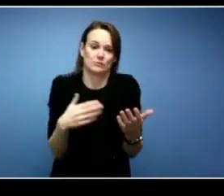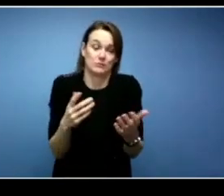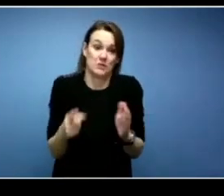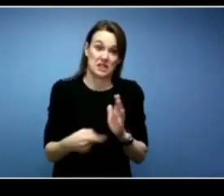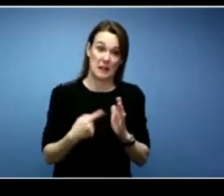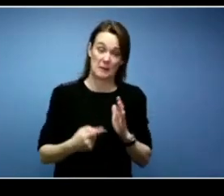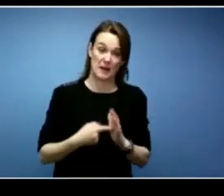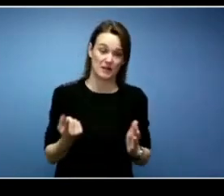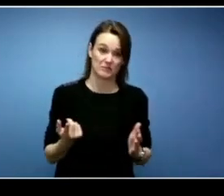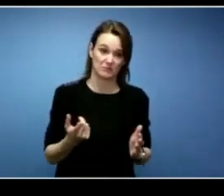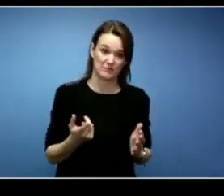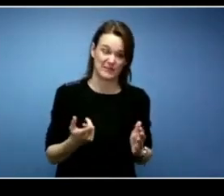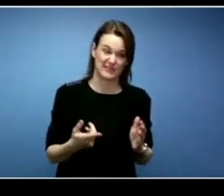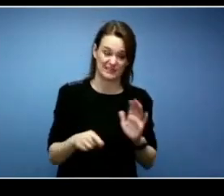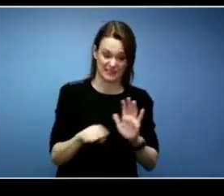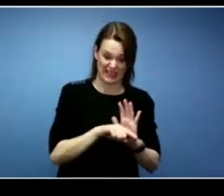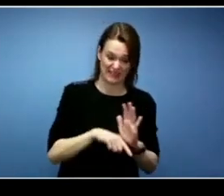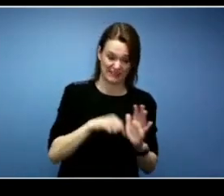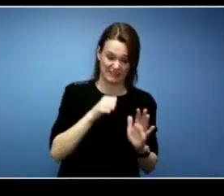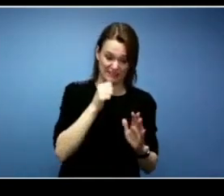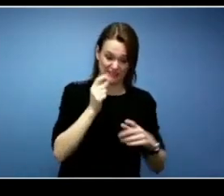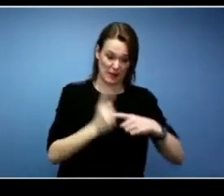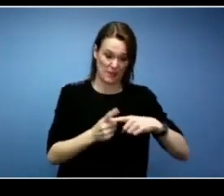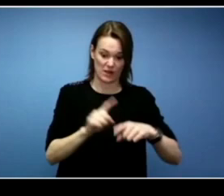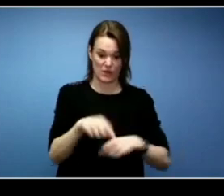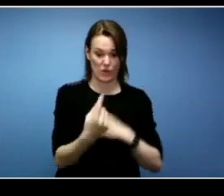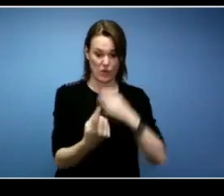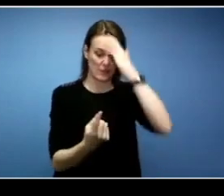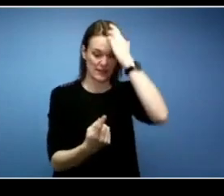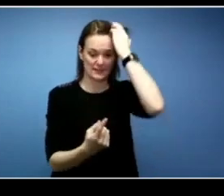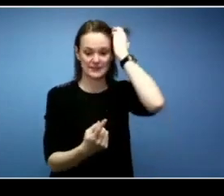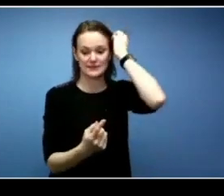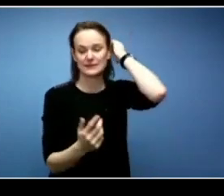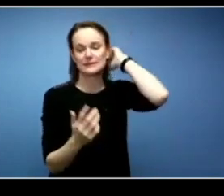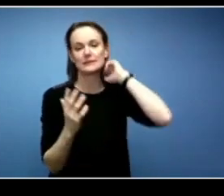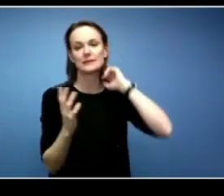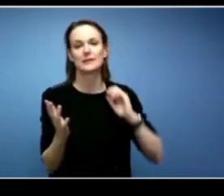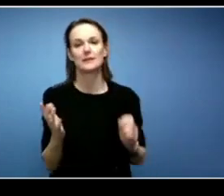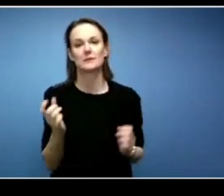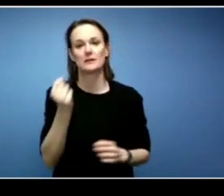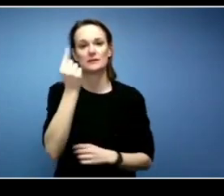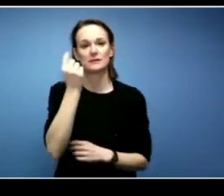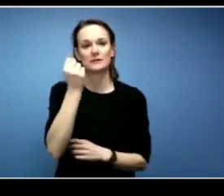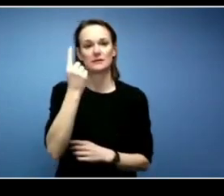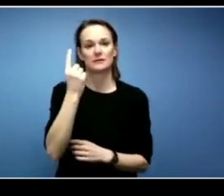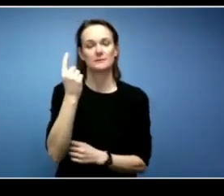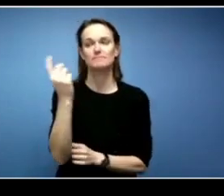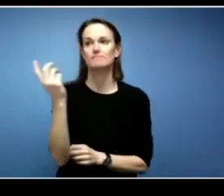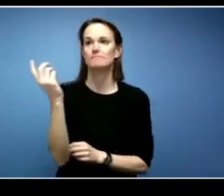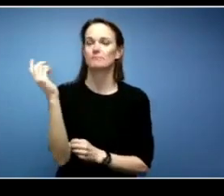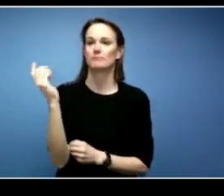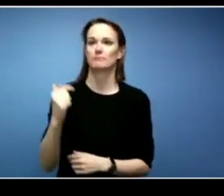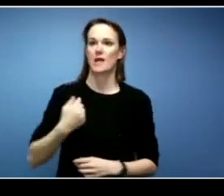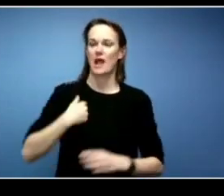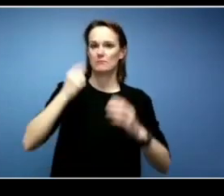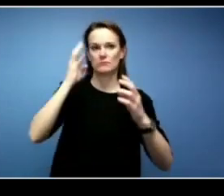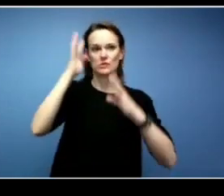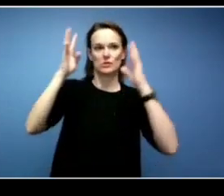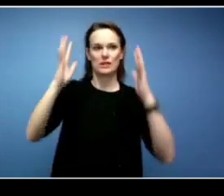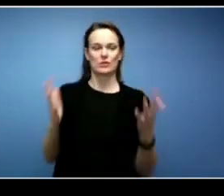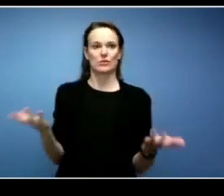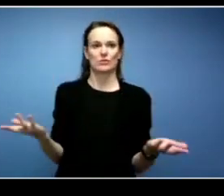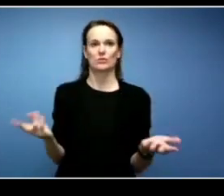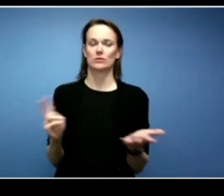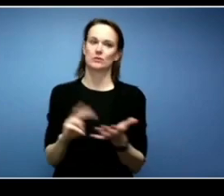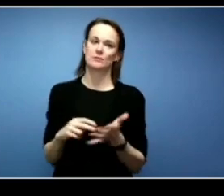days. But being a creator, that's what you're here for, is to kind of break that